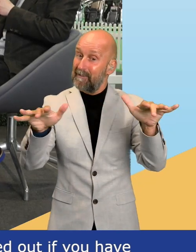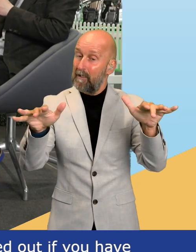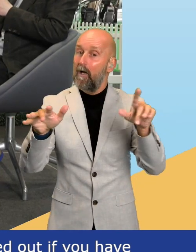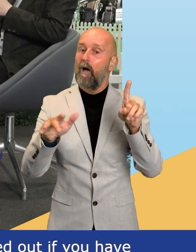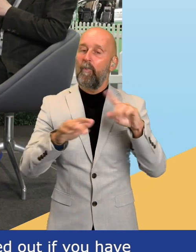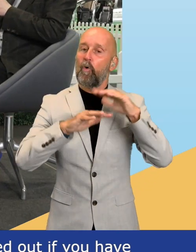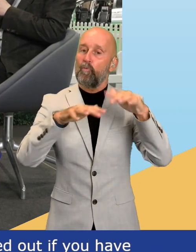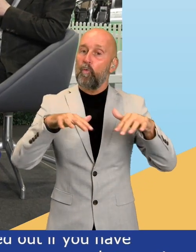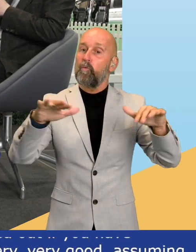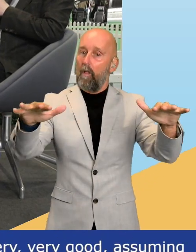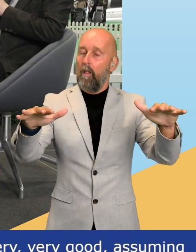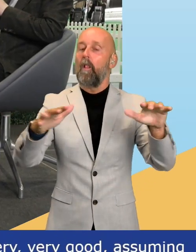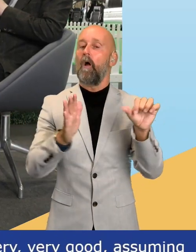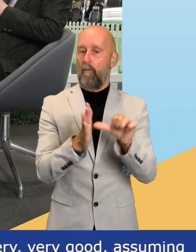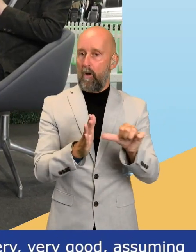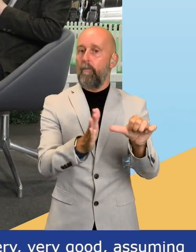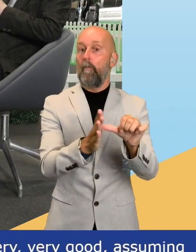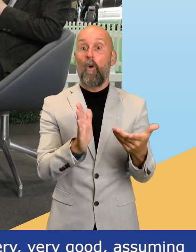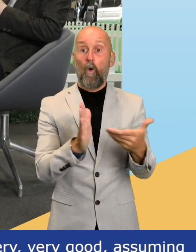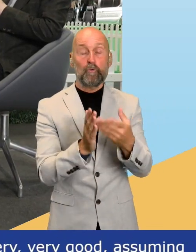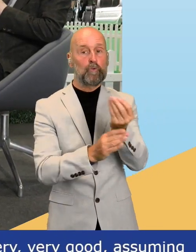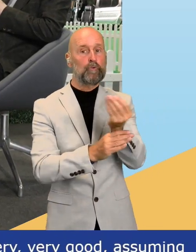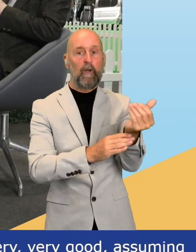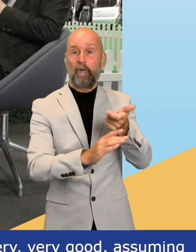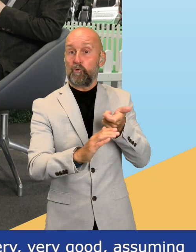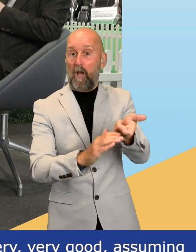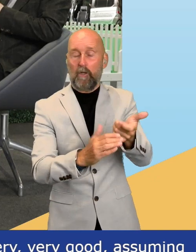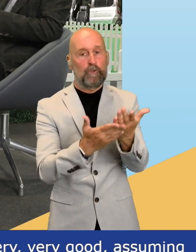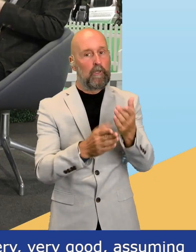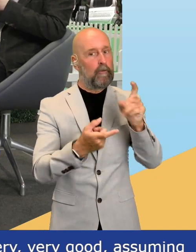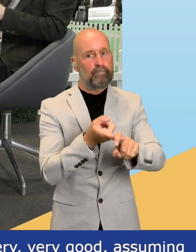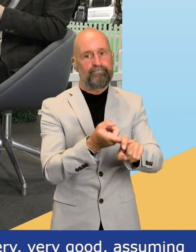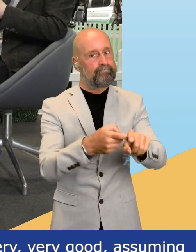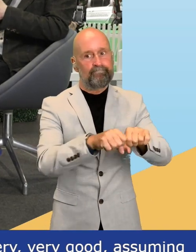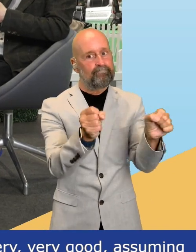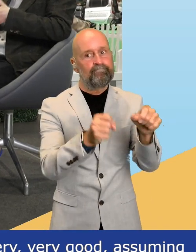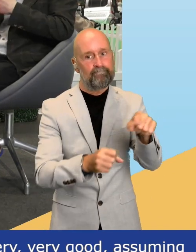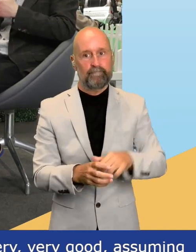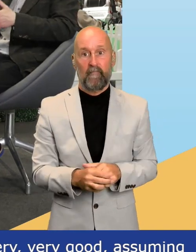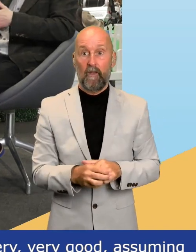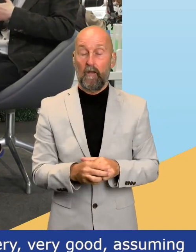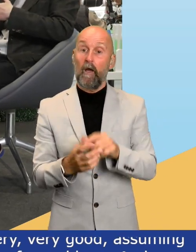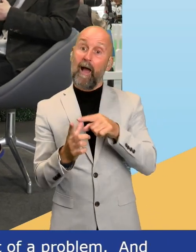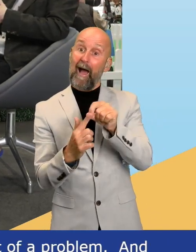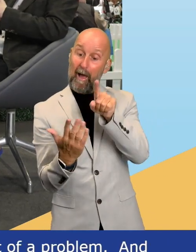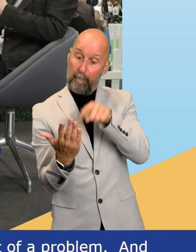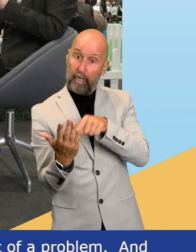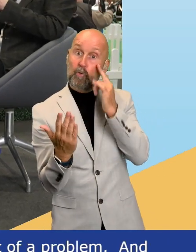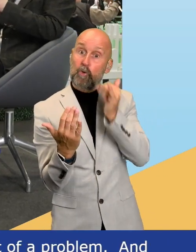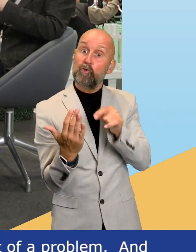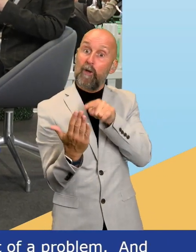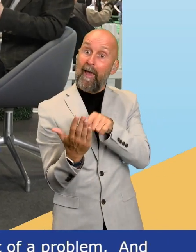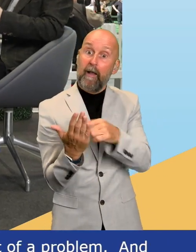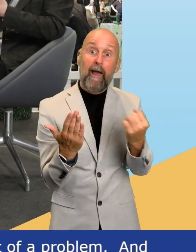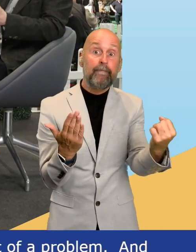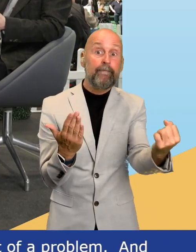rural areas are a bit of a problem, and it's the reliability of the chargers that also needs to be improved. The thing is, yes, you can check. Yes, there are apps that let you check, but you know,